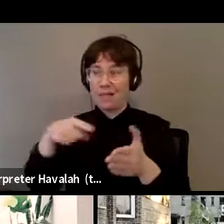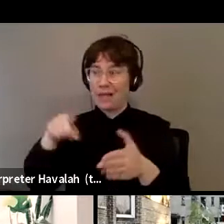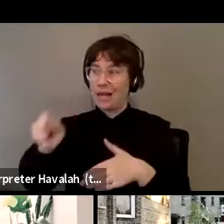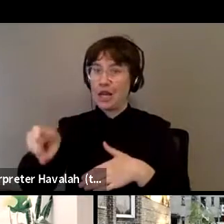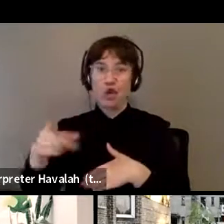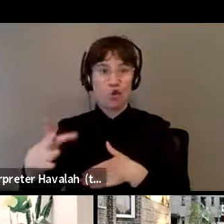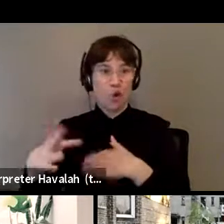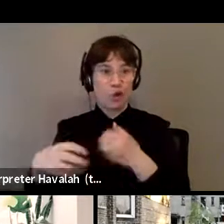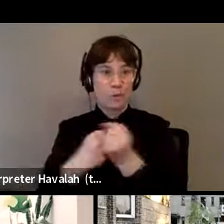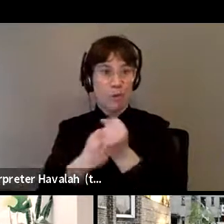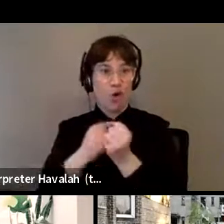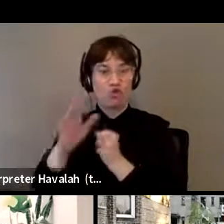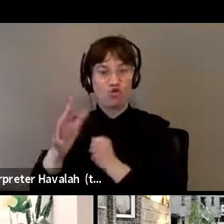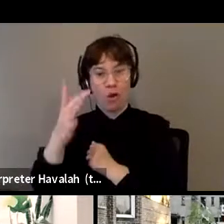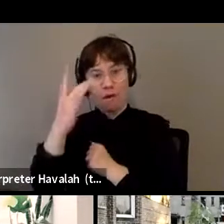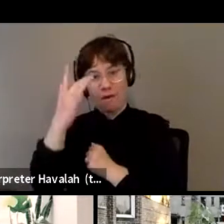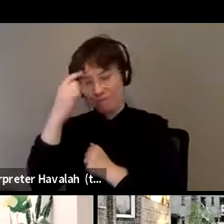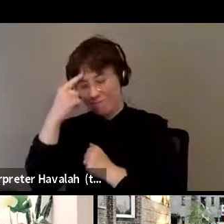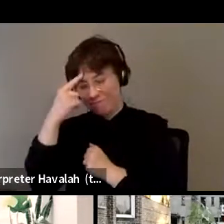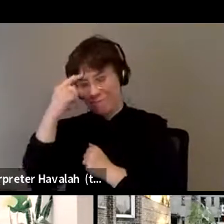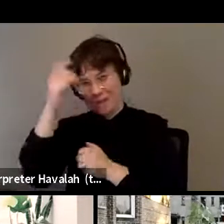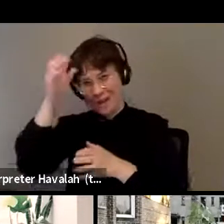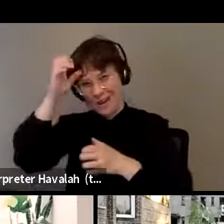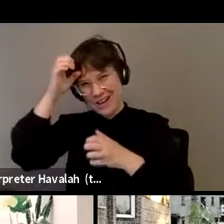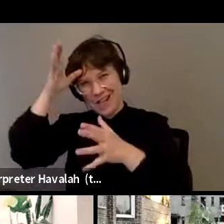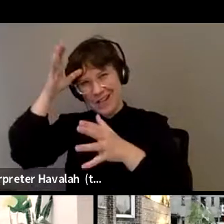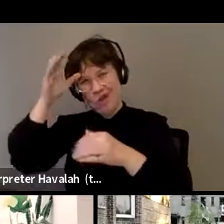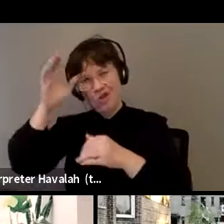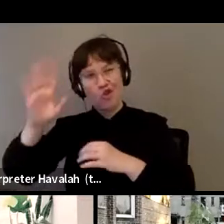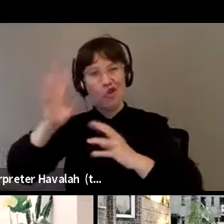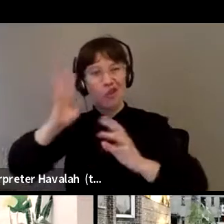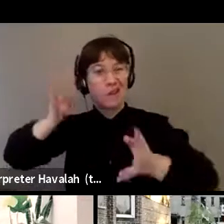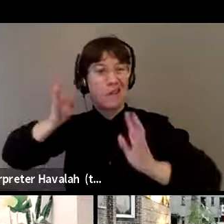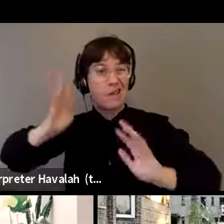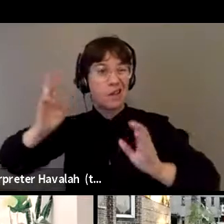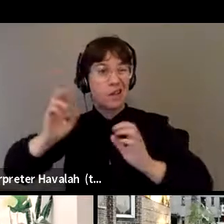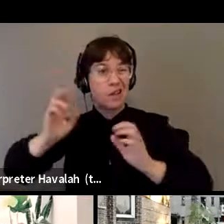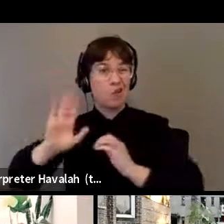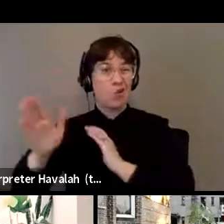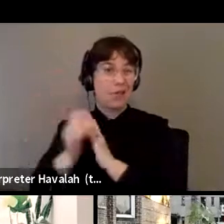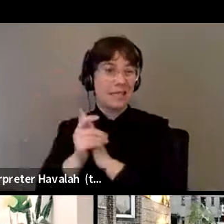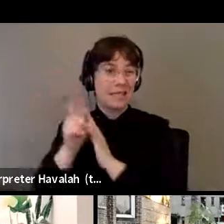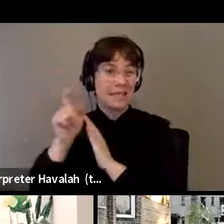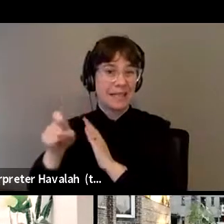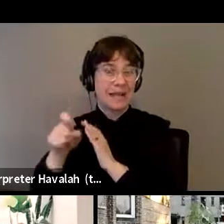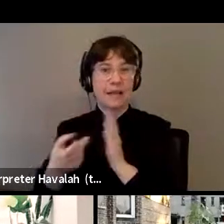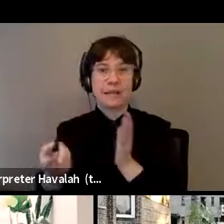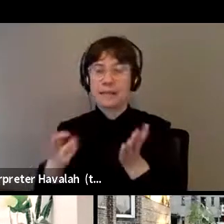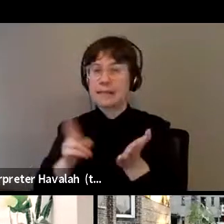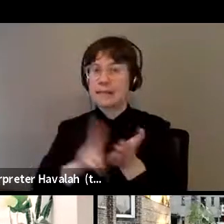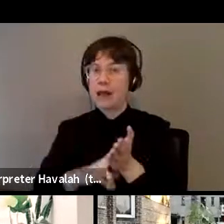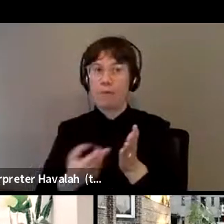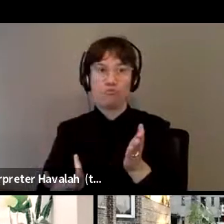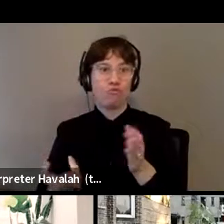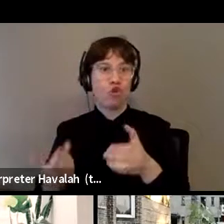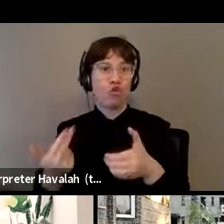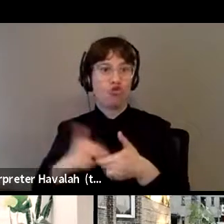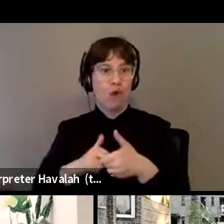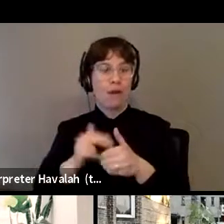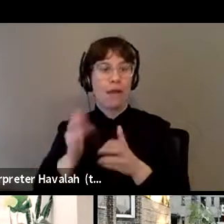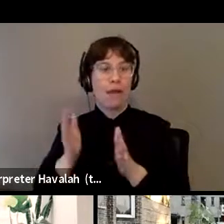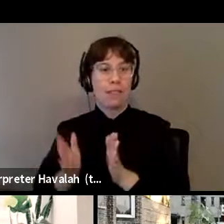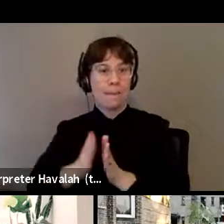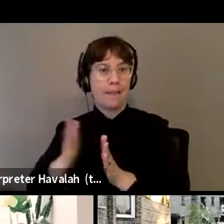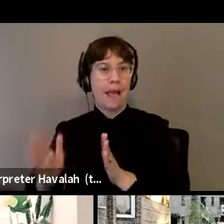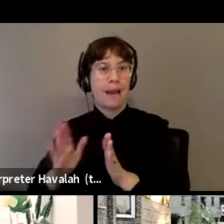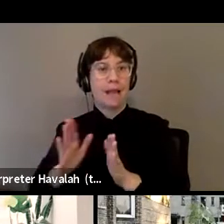your brain power, your ideas, your creativity, your skills. Sign up to join the planning committee for the Austin